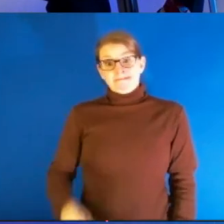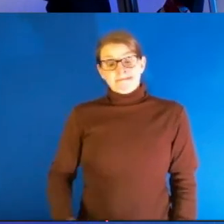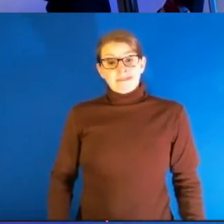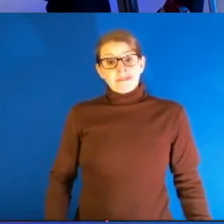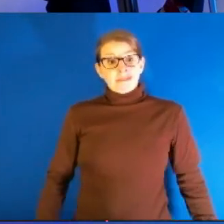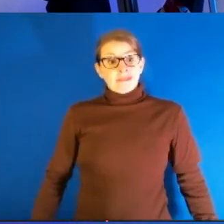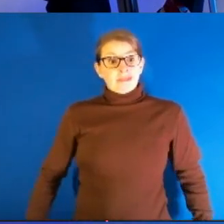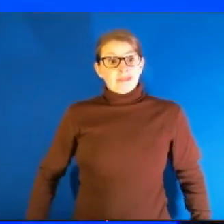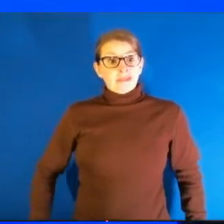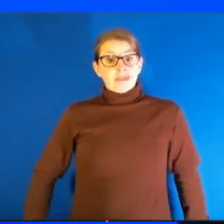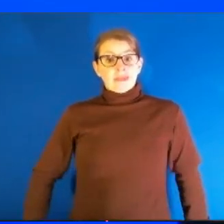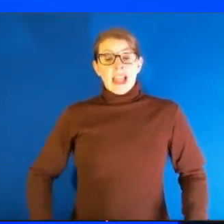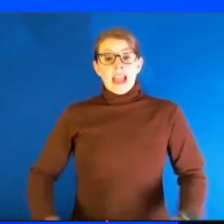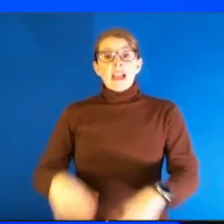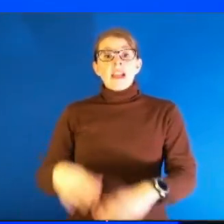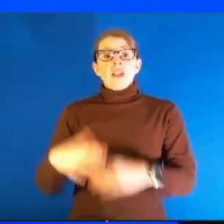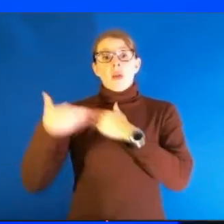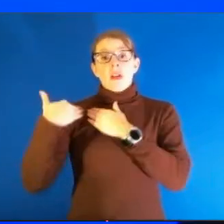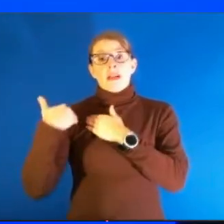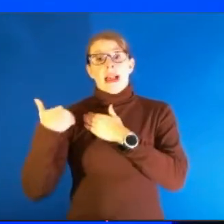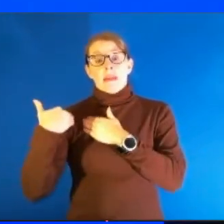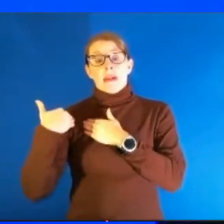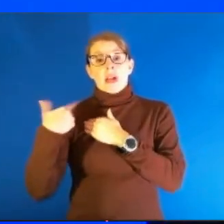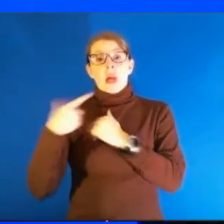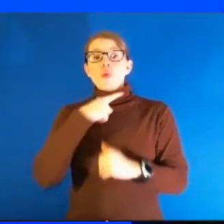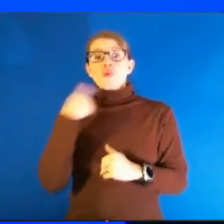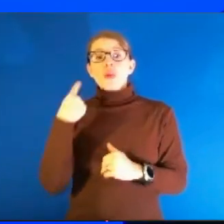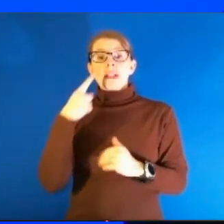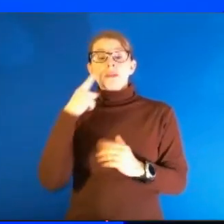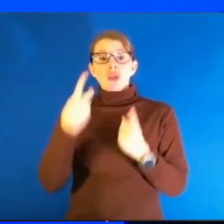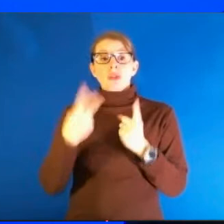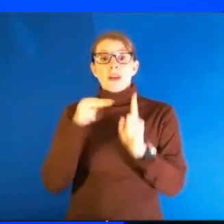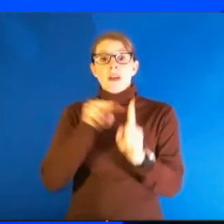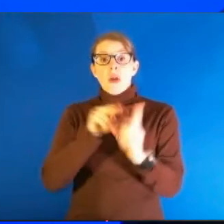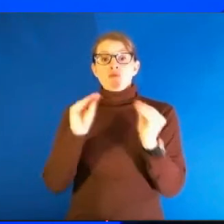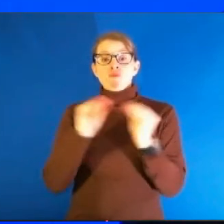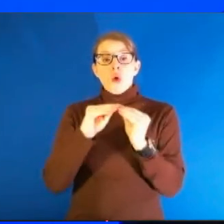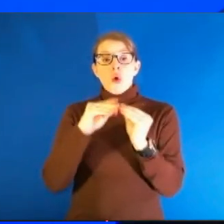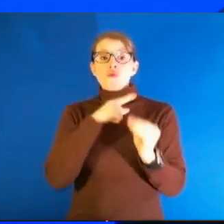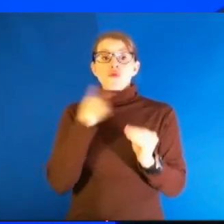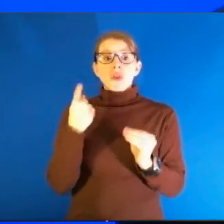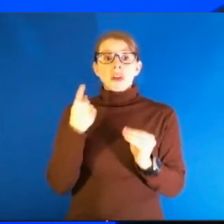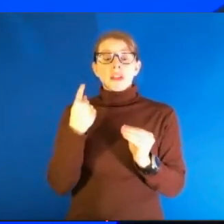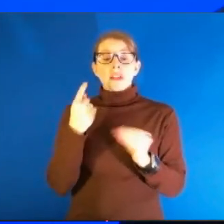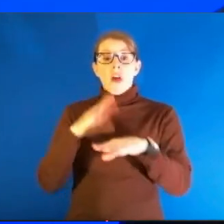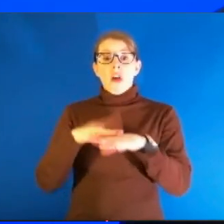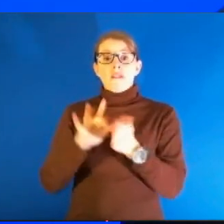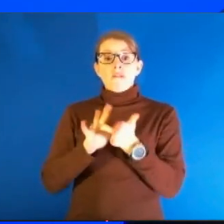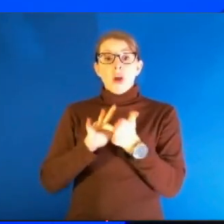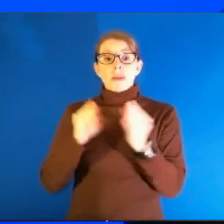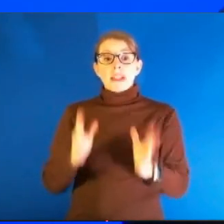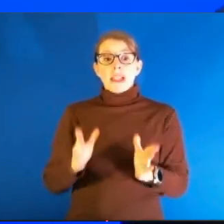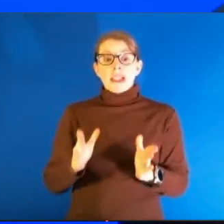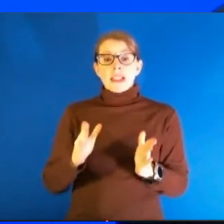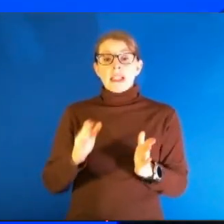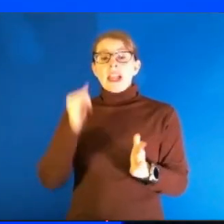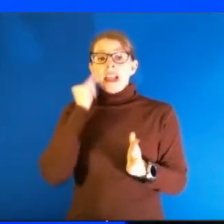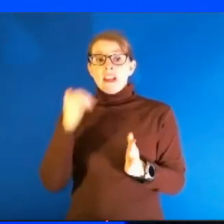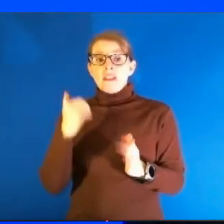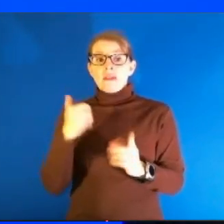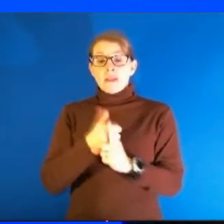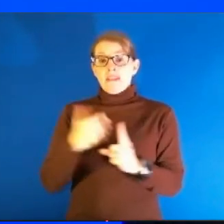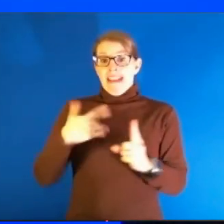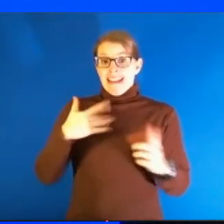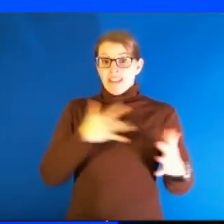liability or risk perspective, there's actually more risk or liability on the pharmacist if they dispense something and they had concerns or they didn't